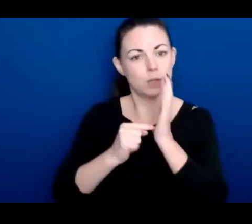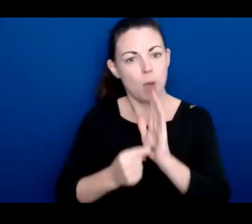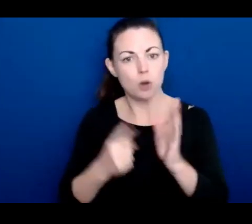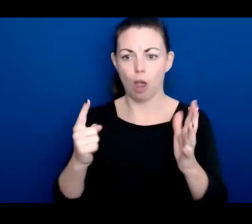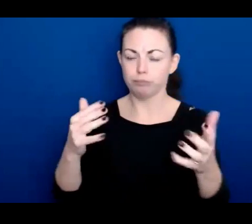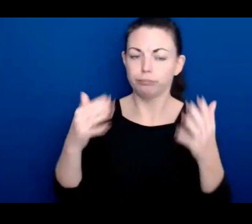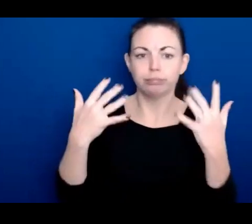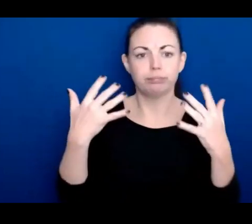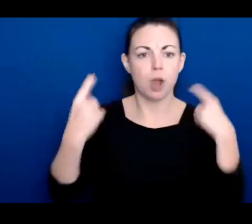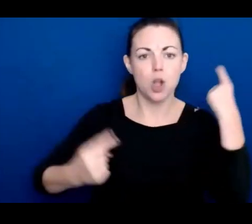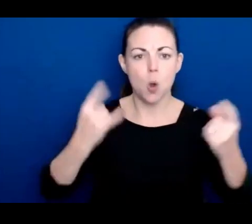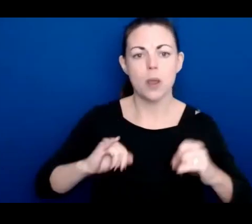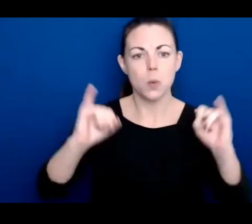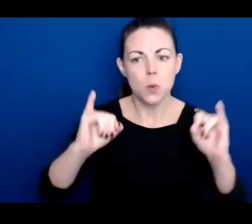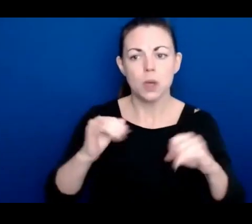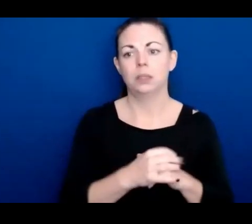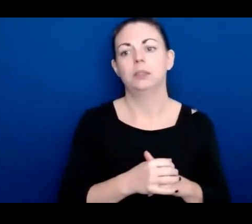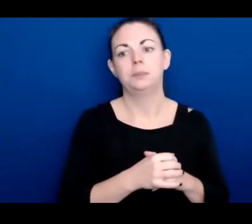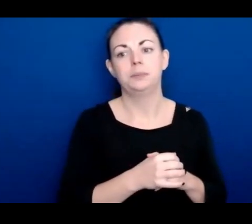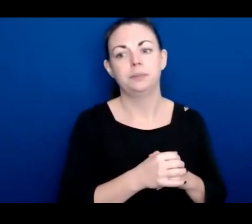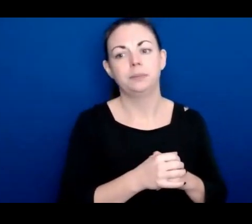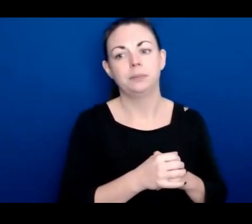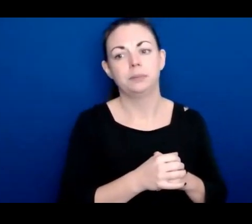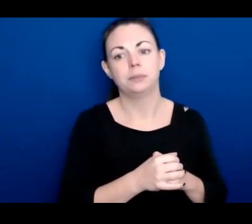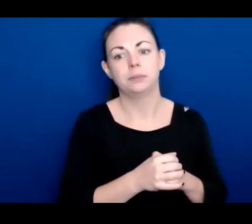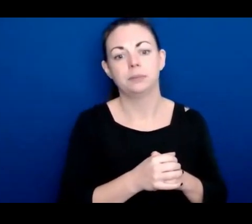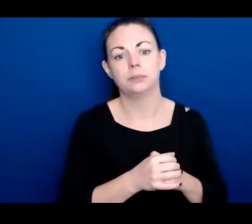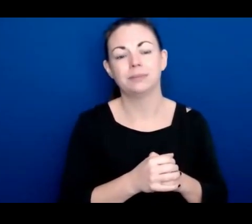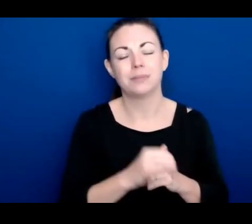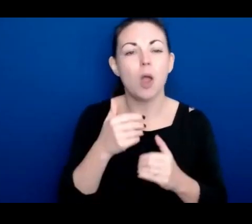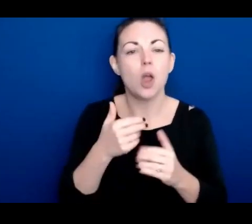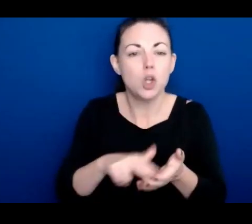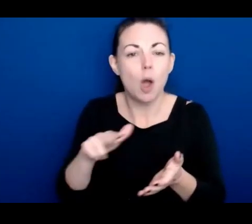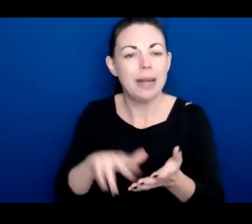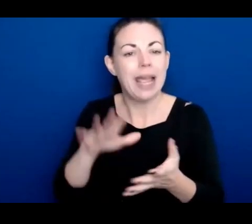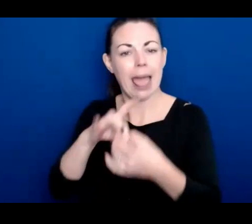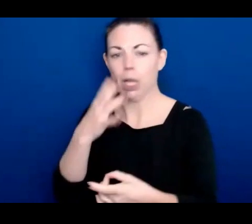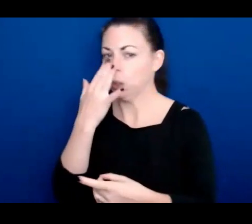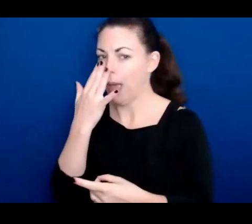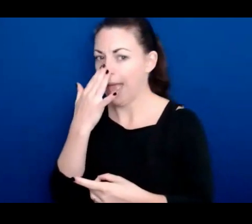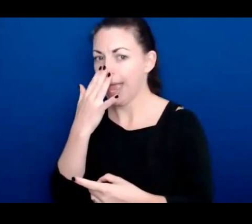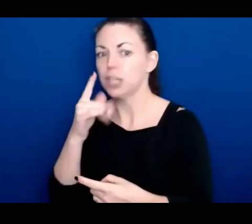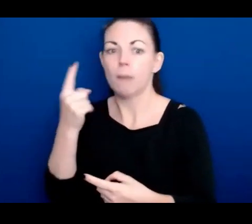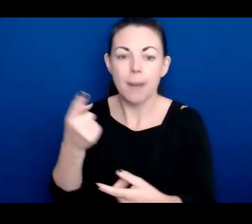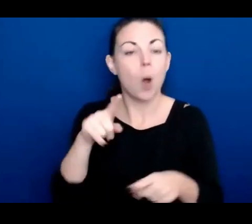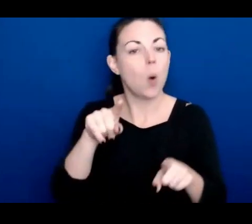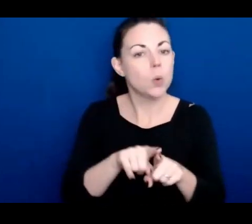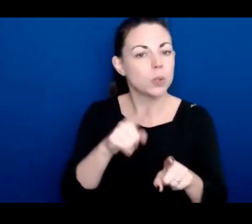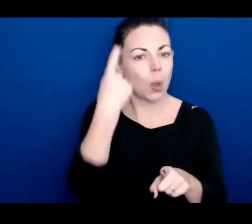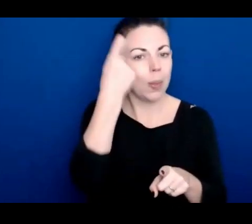Okay, most people will suffer from this loss due to age, but yeah, it's more common hearing loss in the workplace than you might